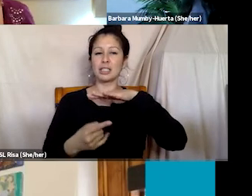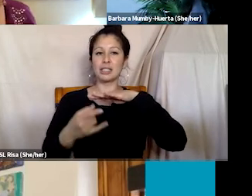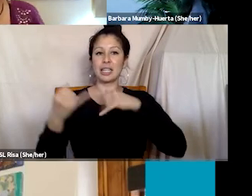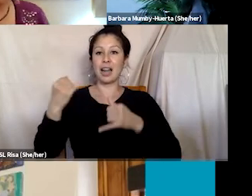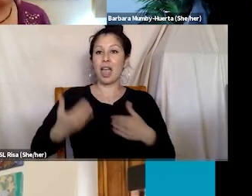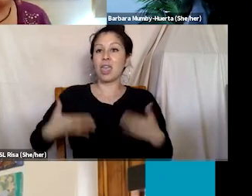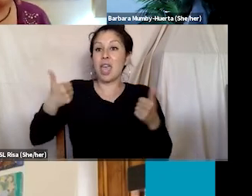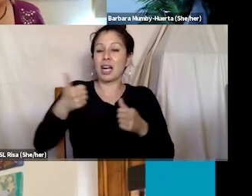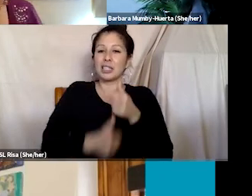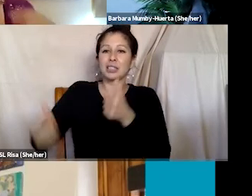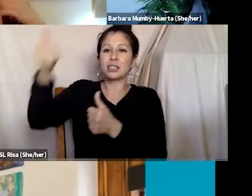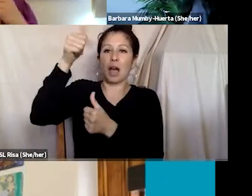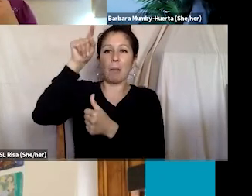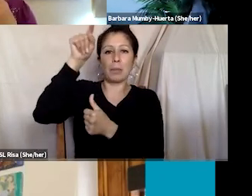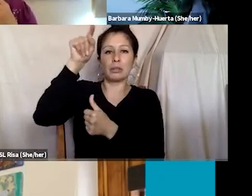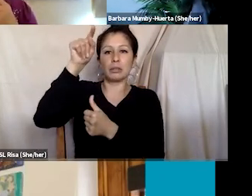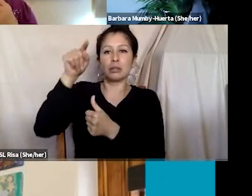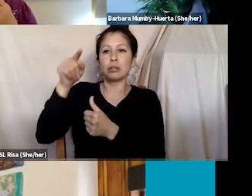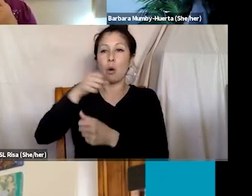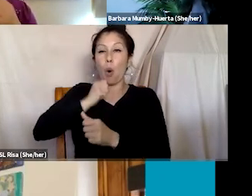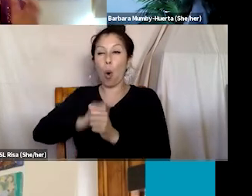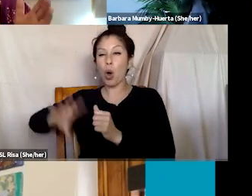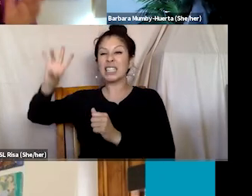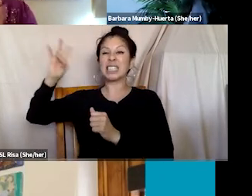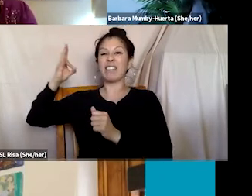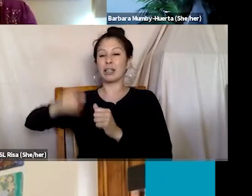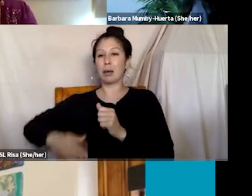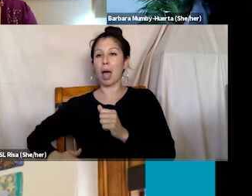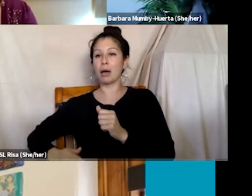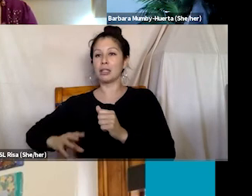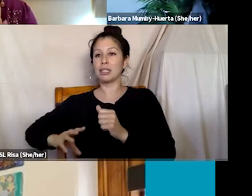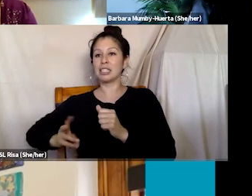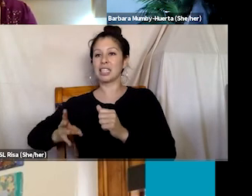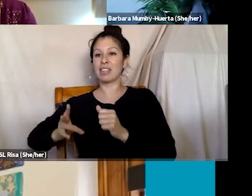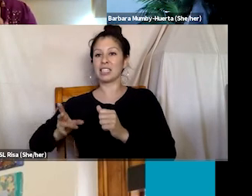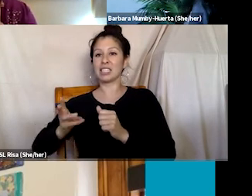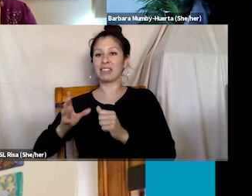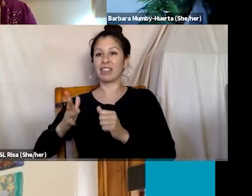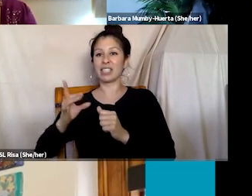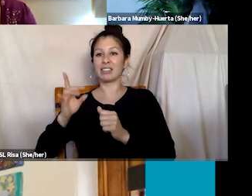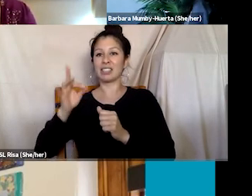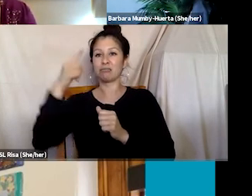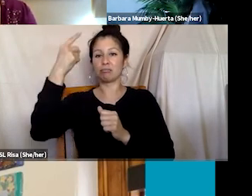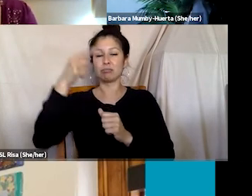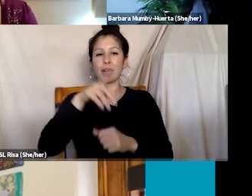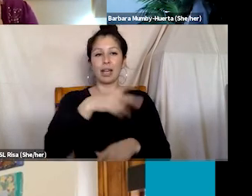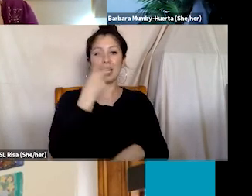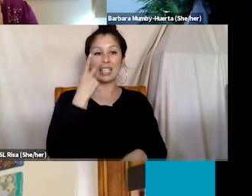youngest, is at the top. And the picture on the far right has Paz doing her artist